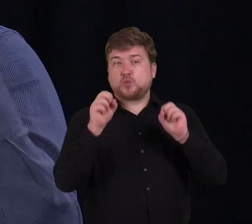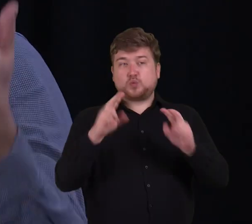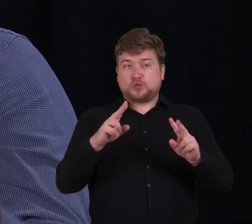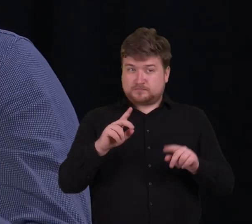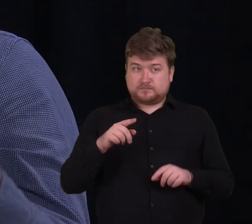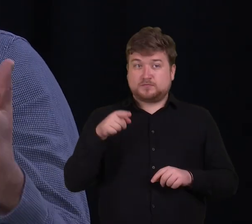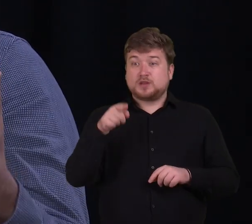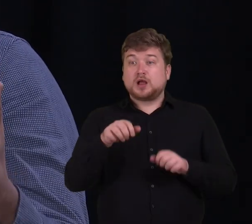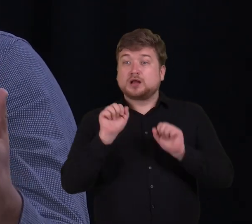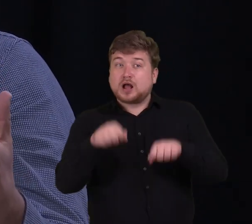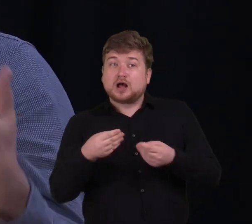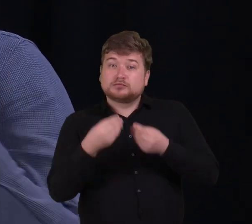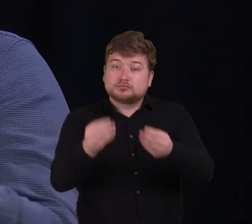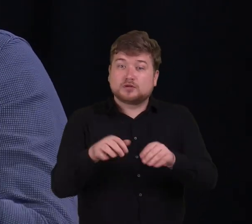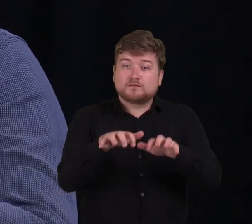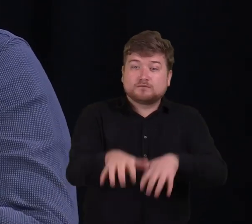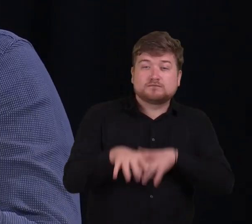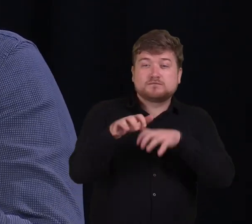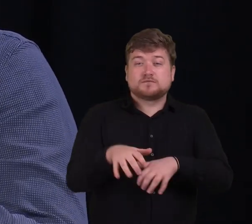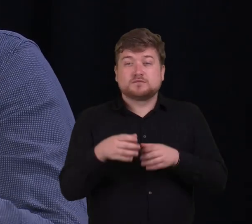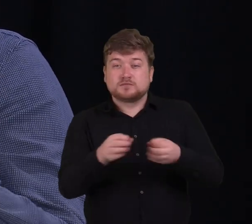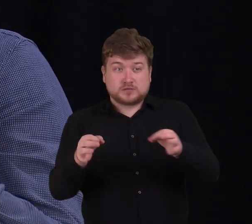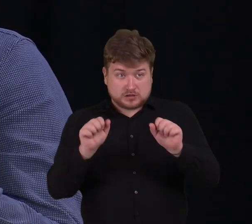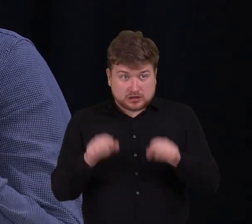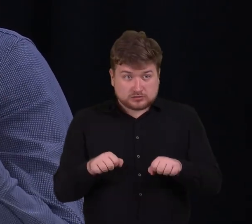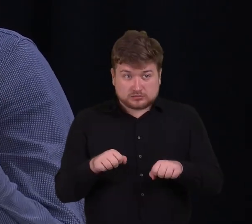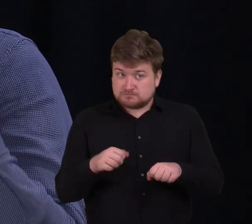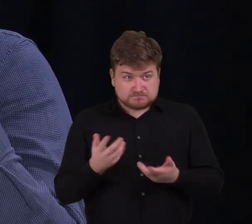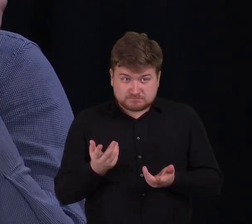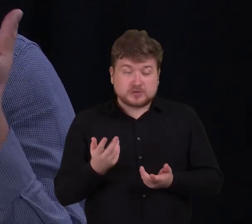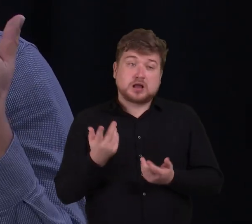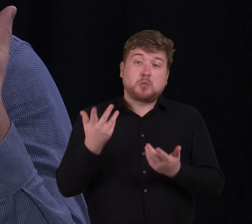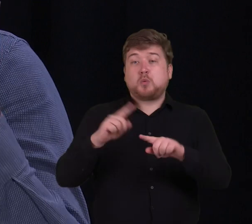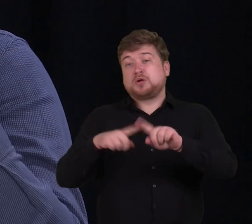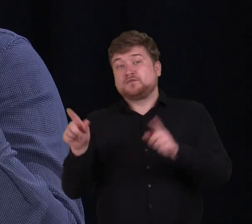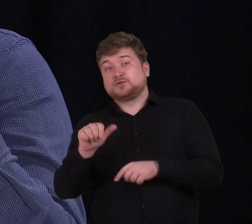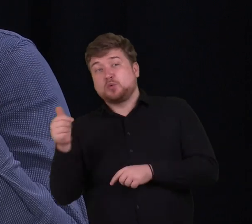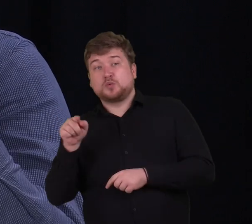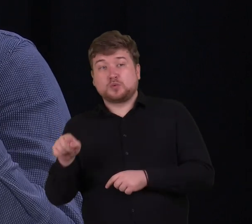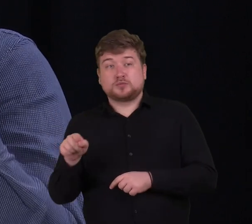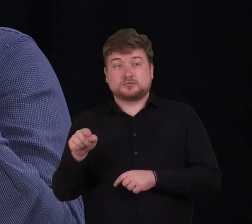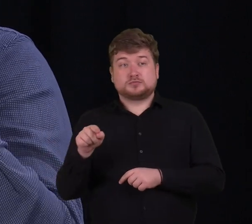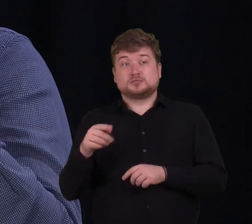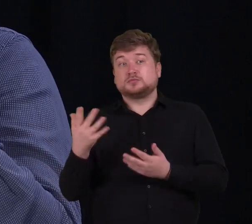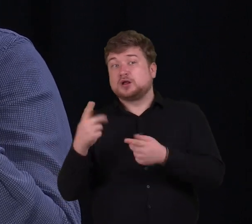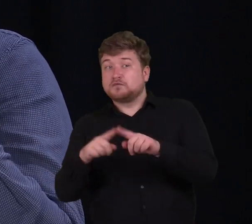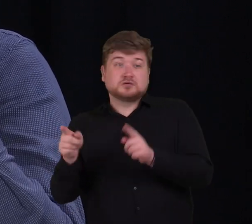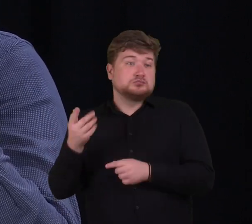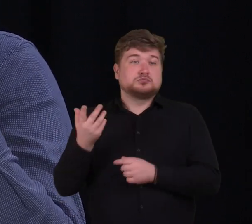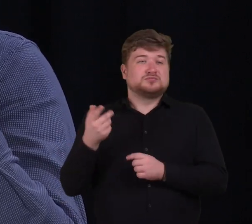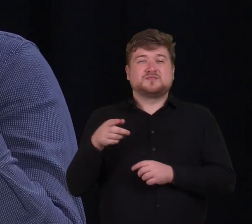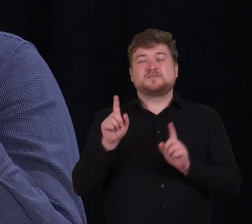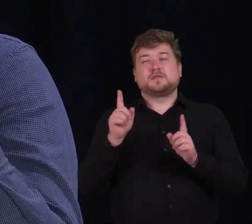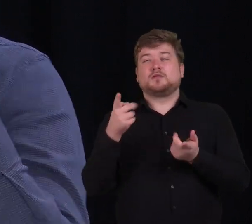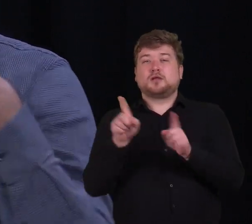lot of confusion for the beneficiaries, not to say for us, because someone was calling you and you were explaining, yes, and he said, oh, but I'm talking